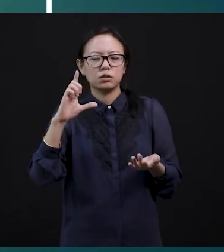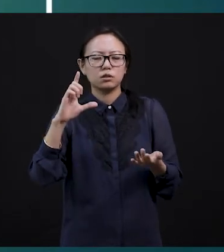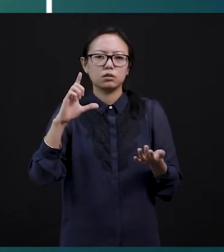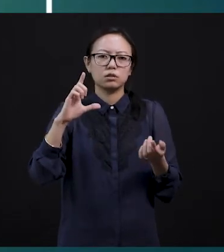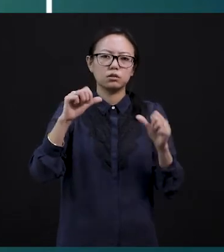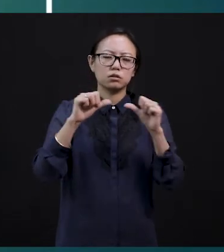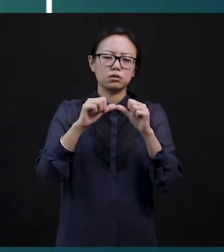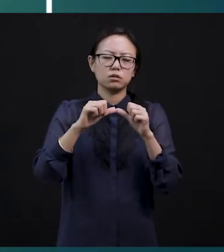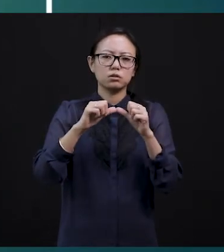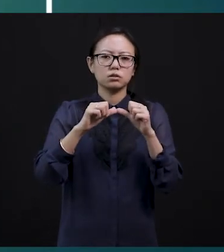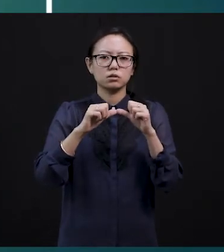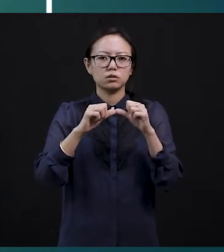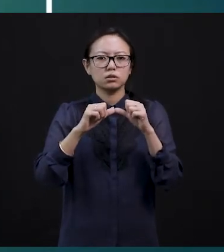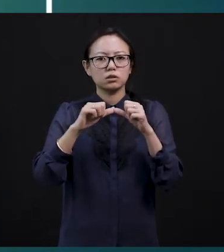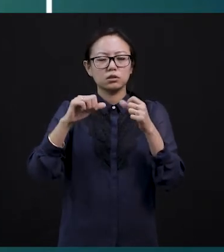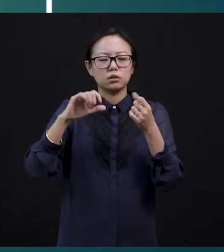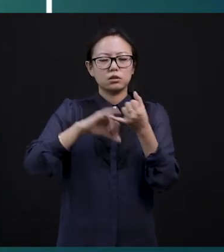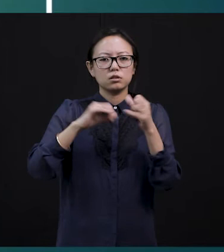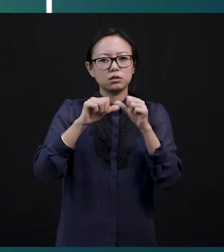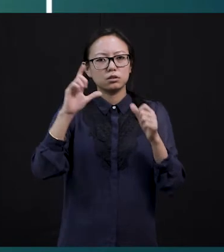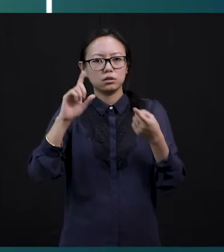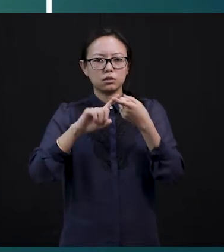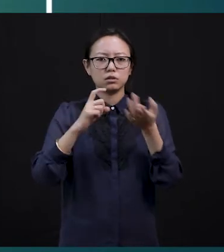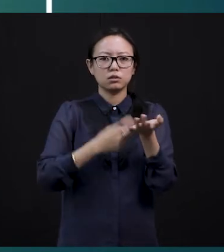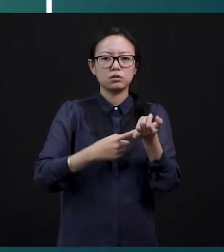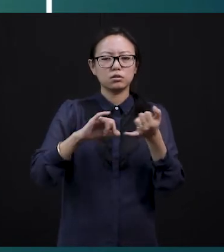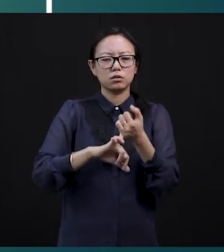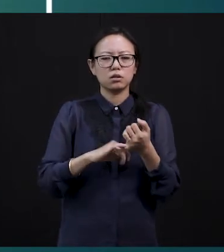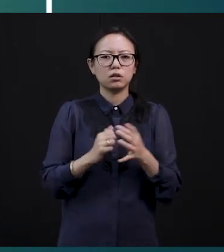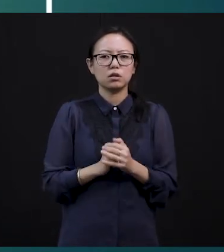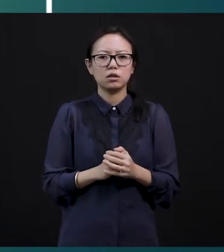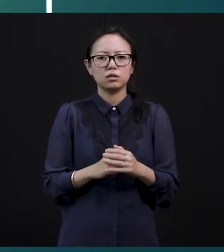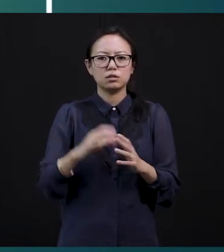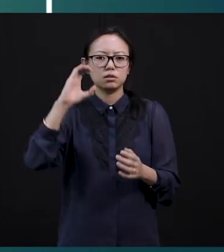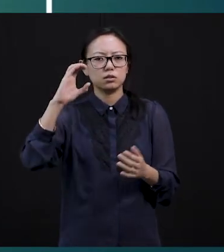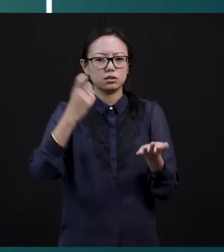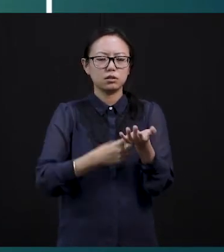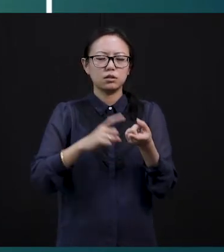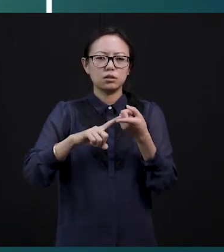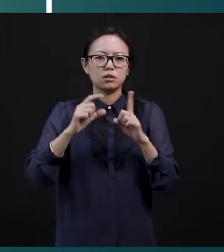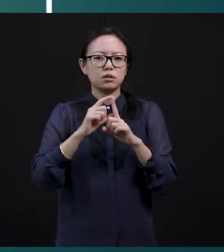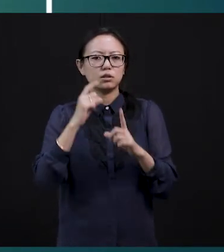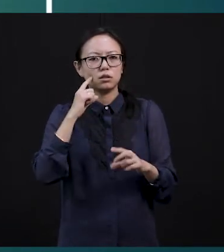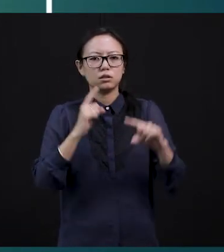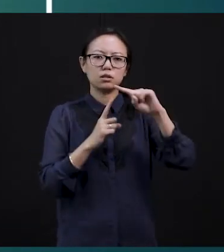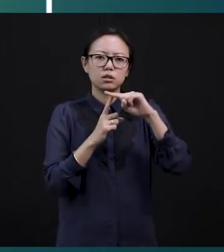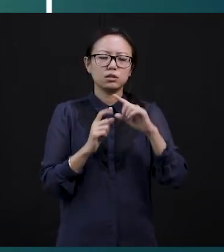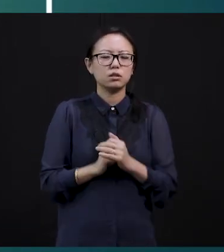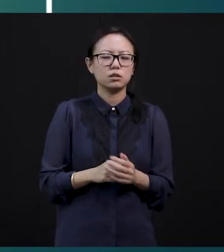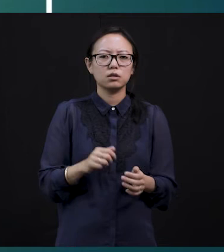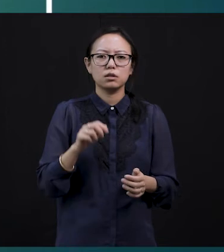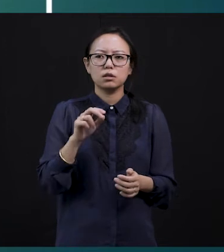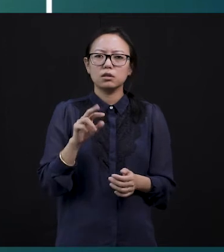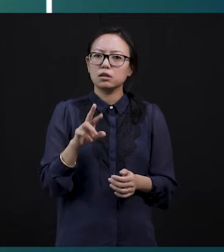do not have the money for that 100 packet of ice cream right now, I'm going to say, okay, I'm going to give as soon as I'm able to sell.